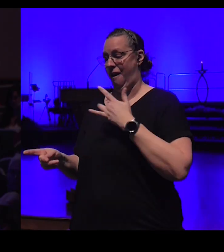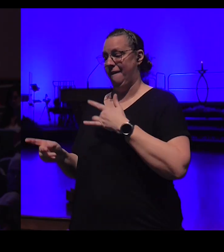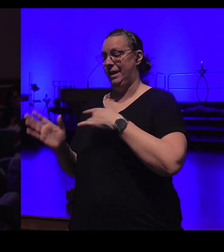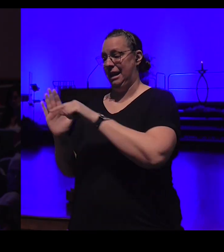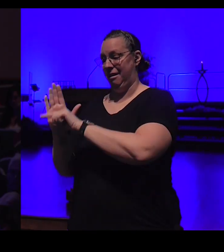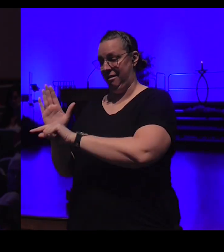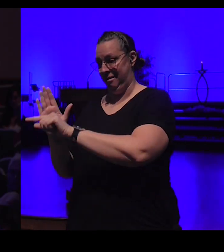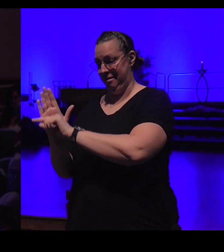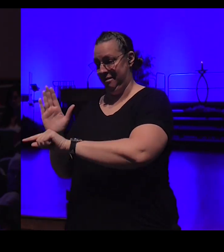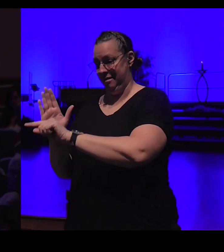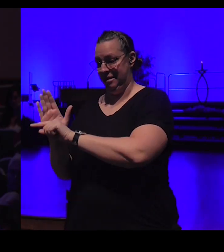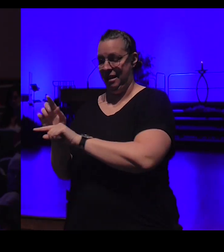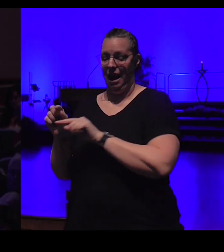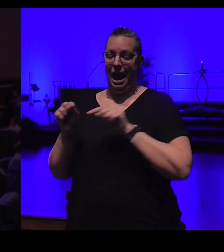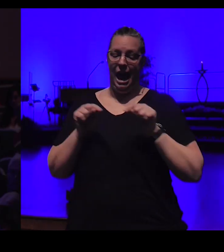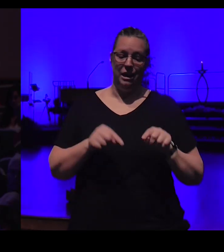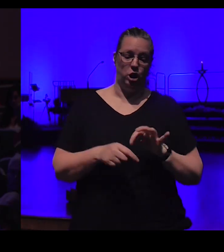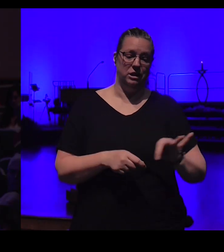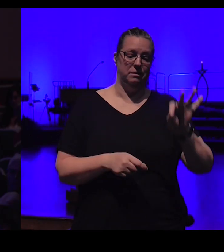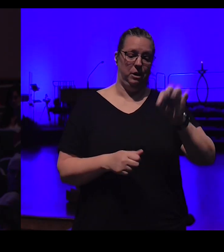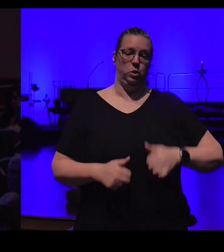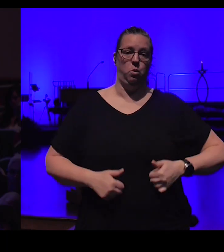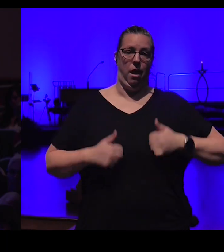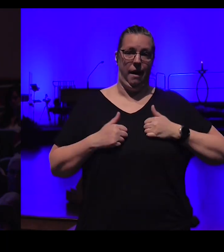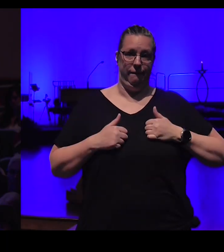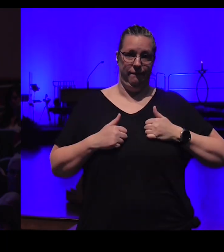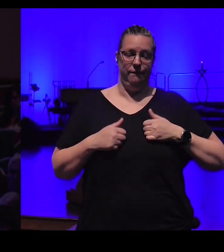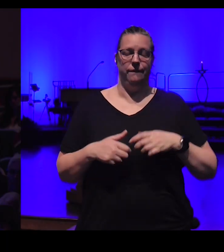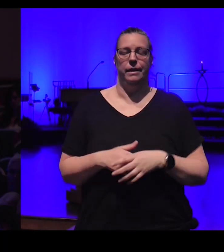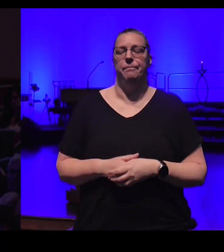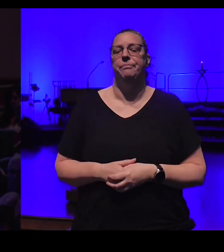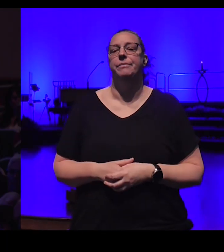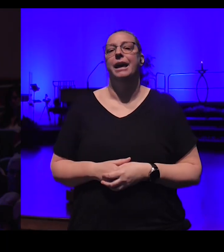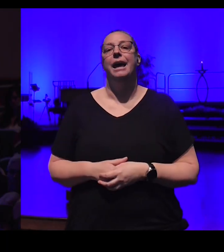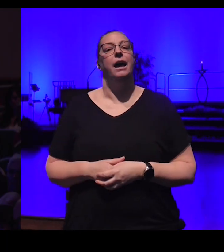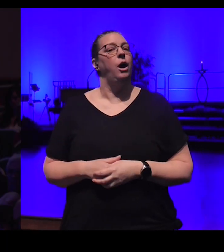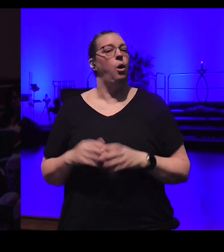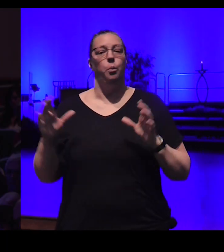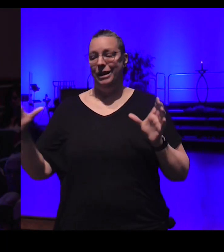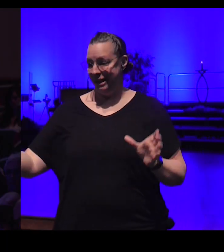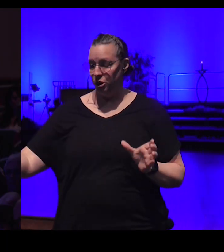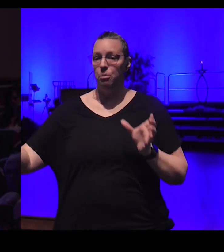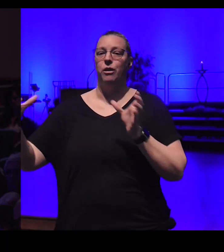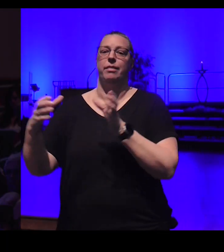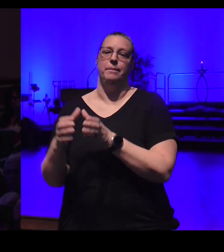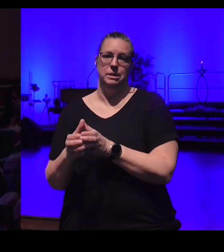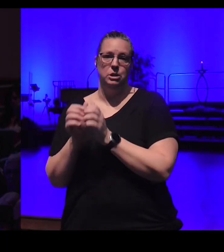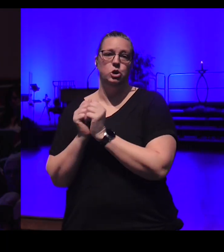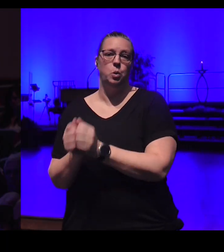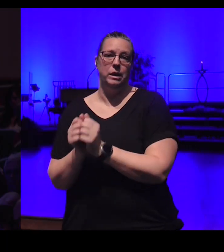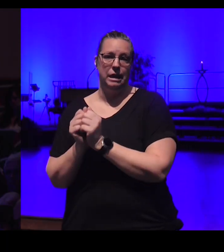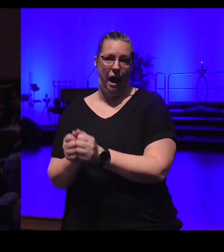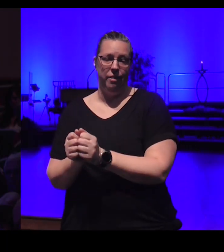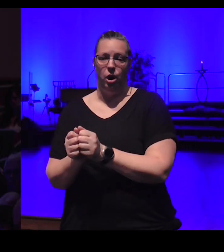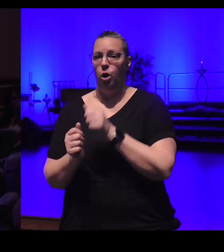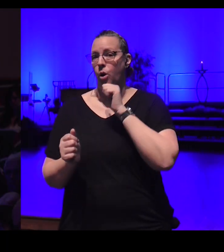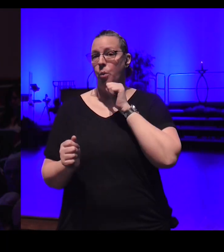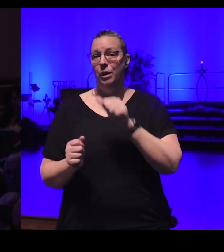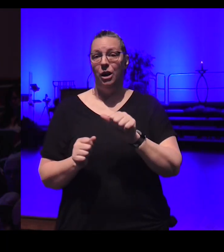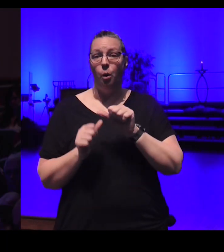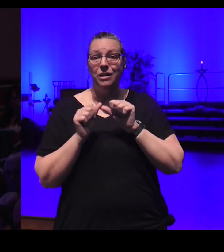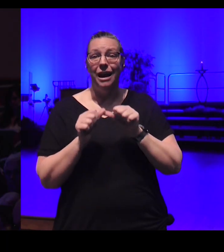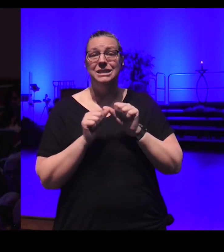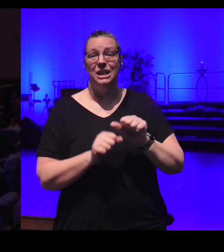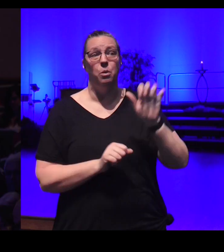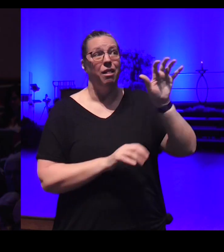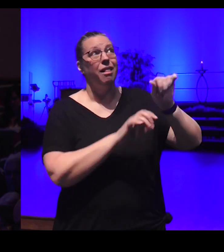and our failures and our spiritual life. He says it's to bring it together. We don't want to continually climb the